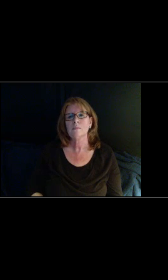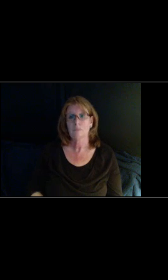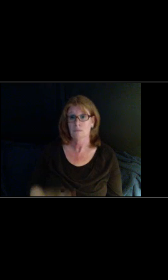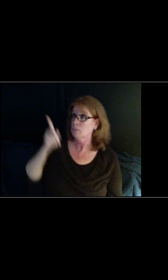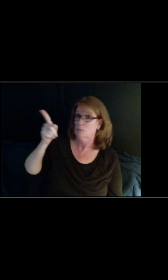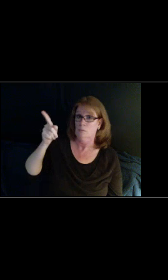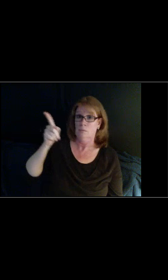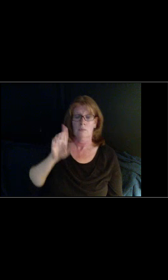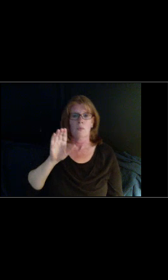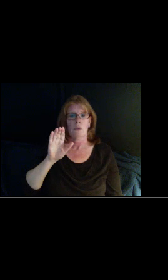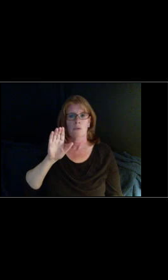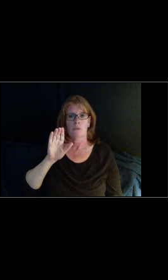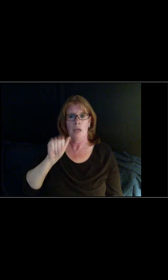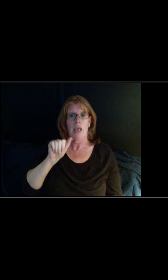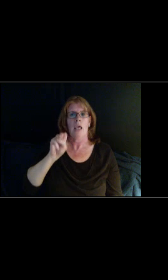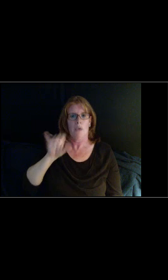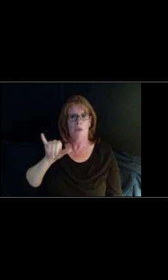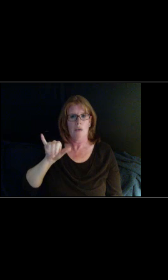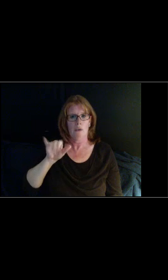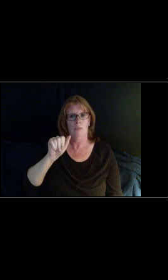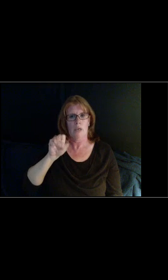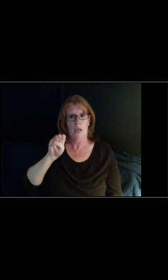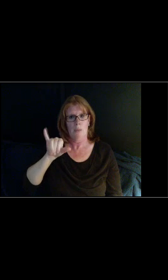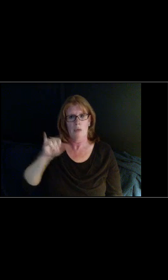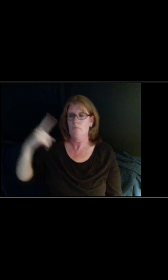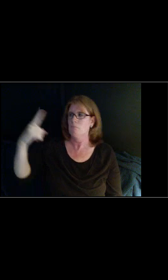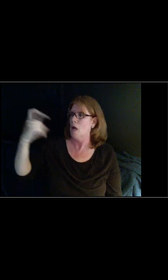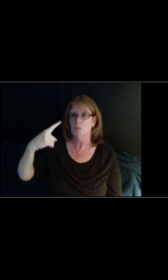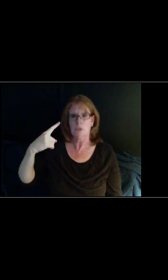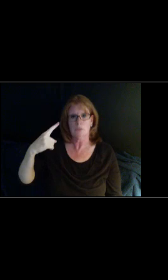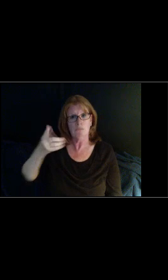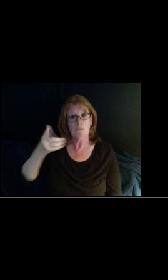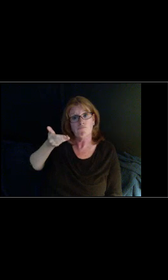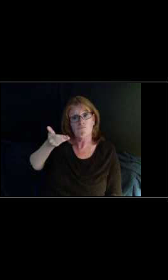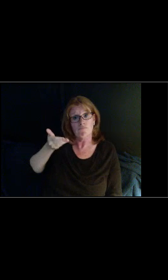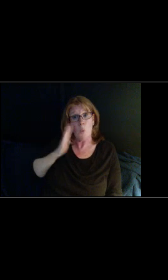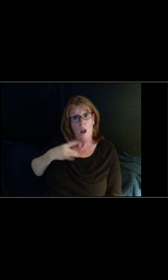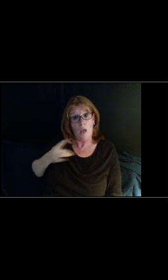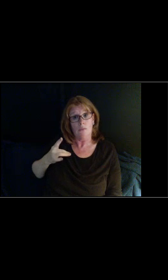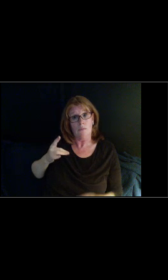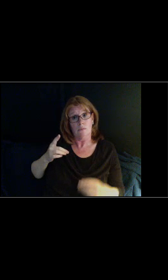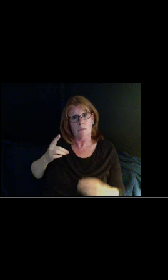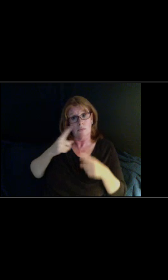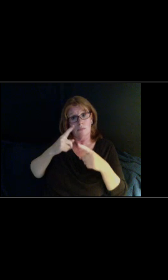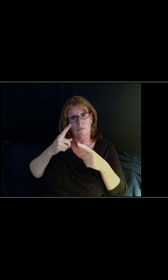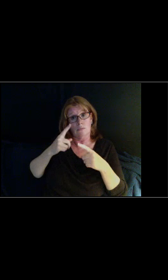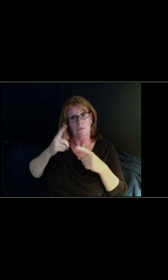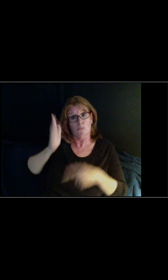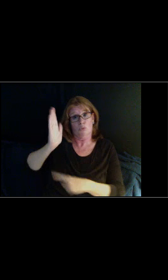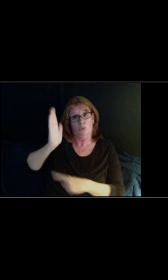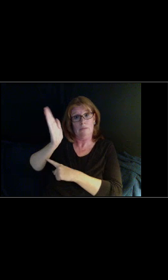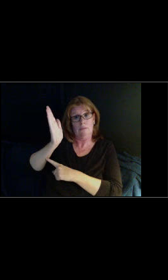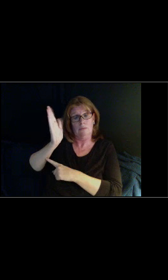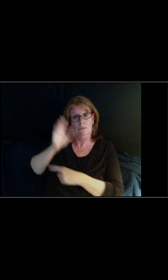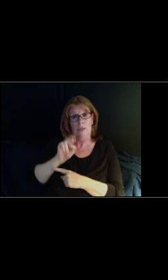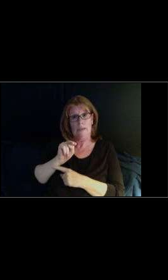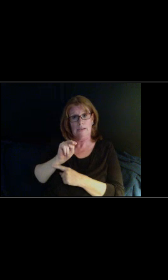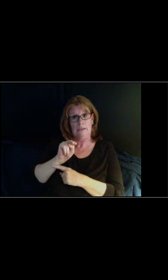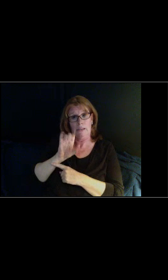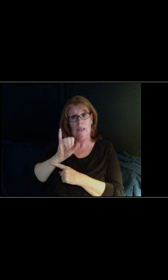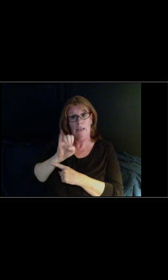my presentation. In general, I do not sign my presentation. When NCIEC approached